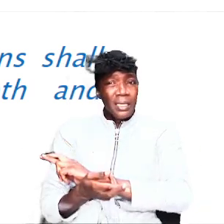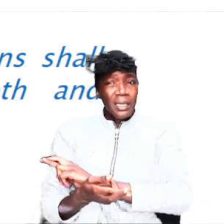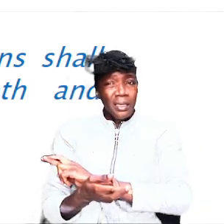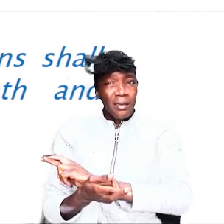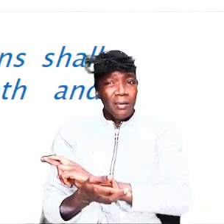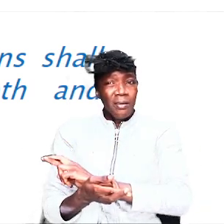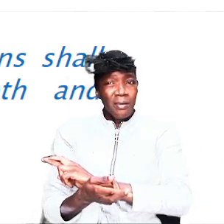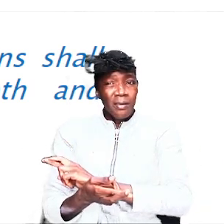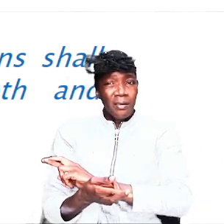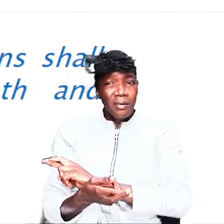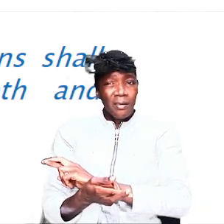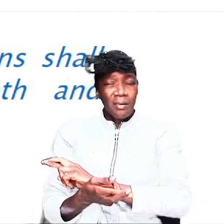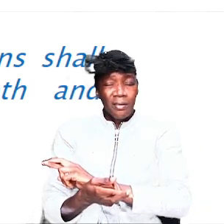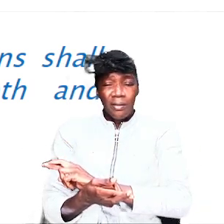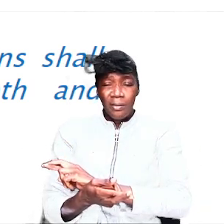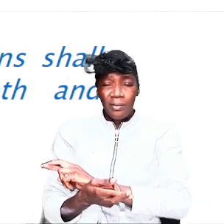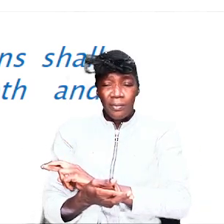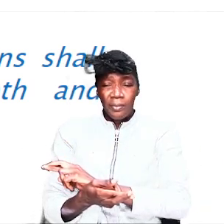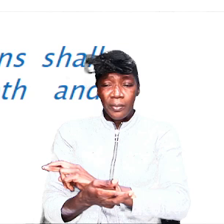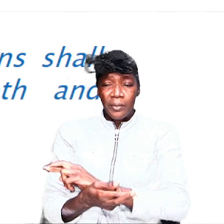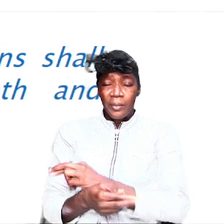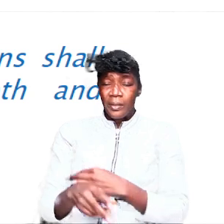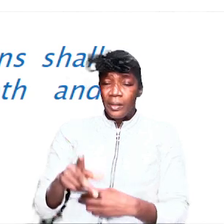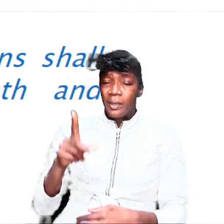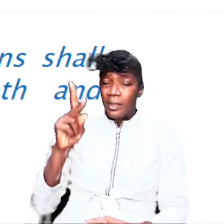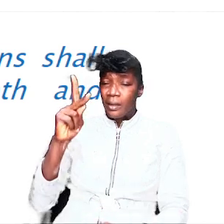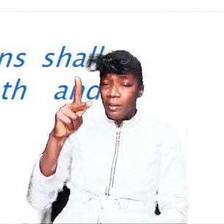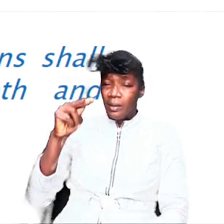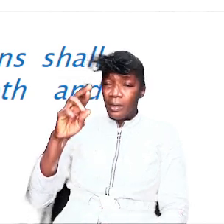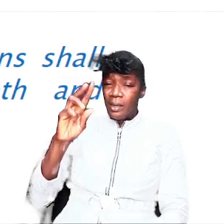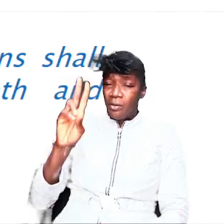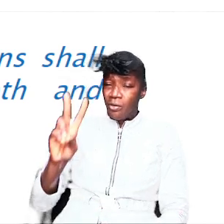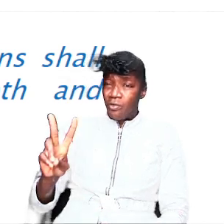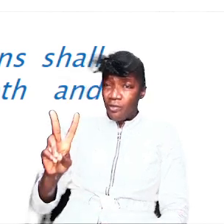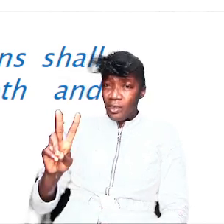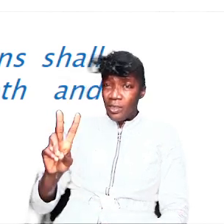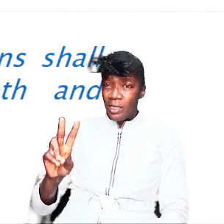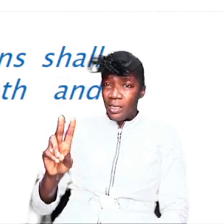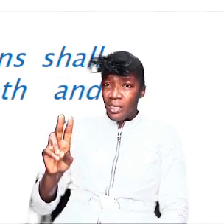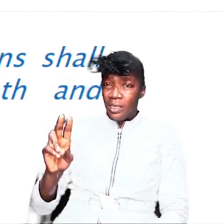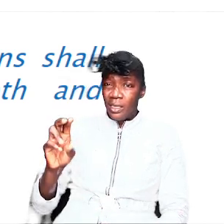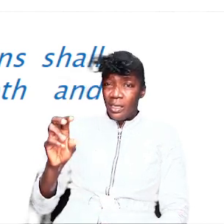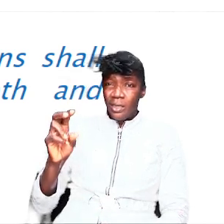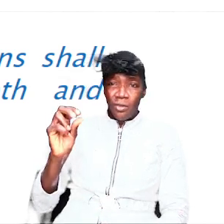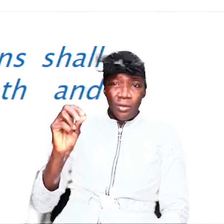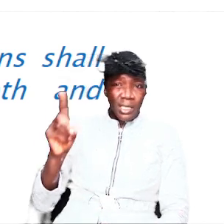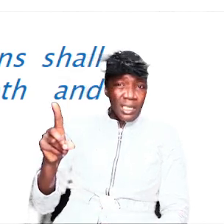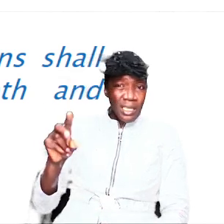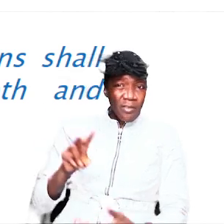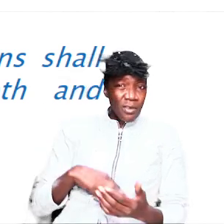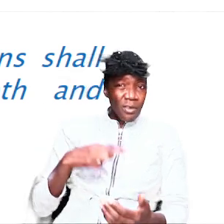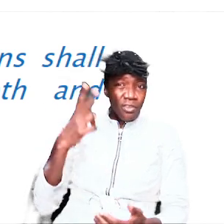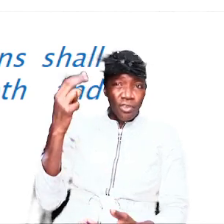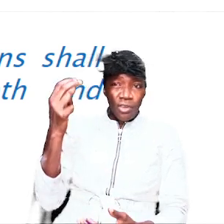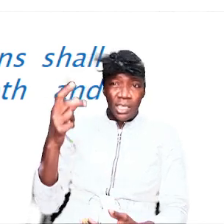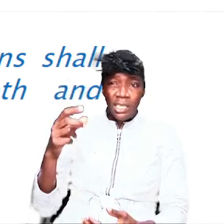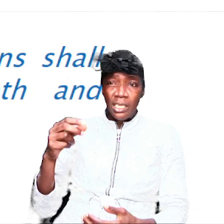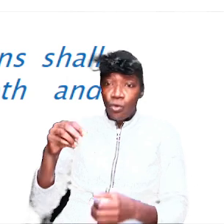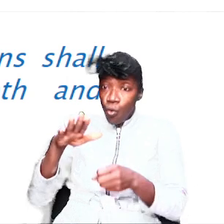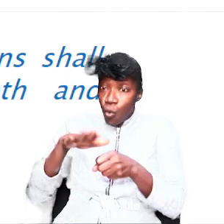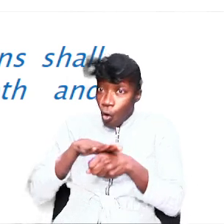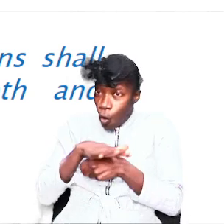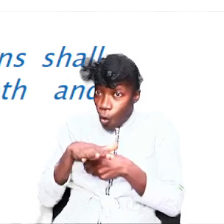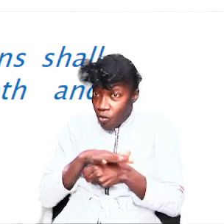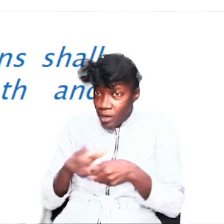It was in his own words in Proverbs 28 verse 13, that says, he that covereth his sins shall not